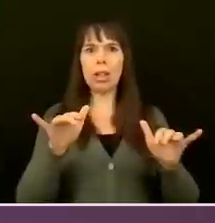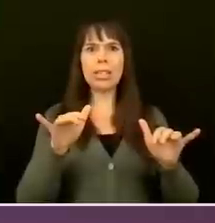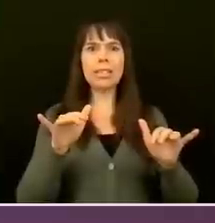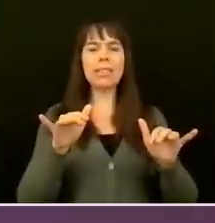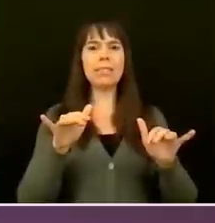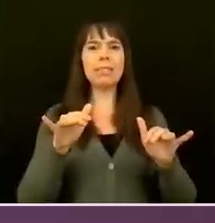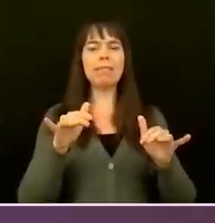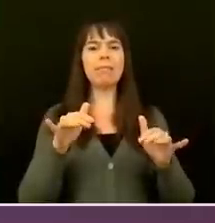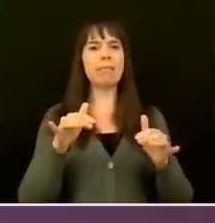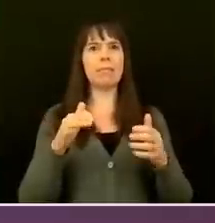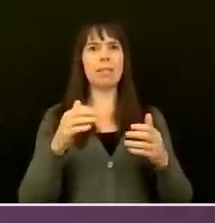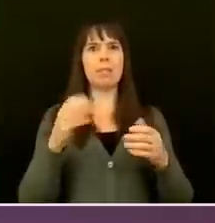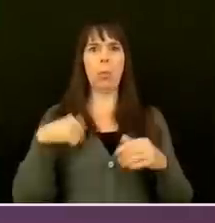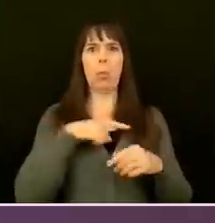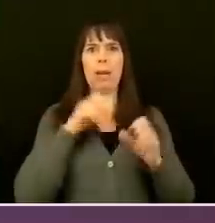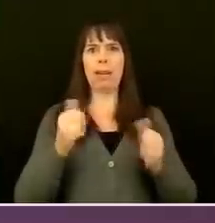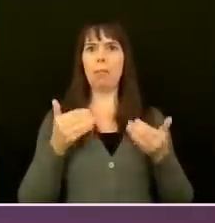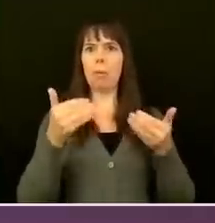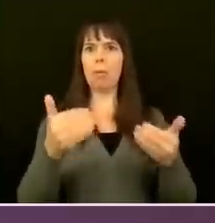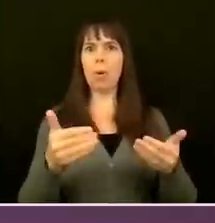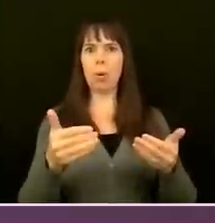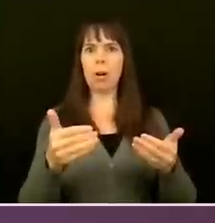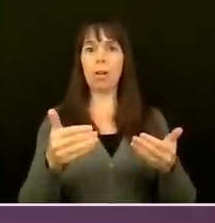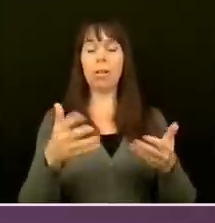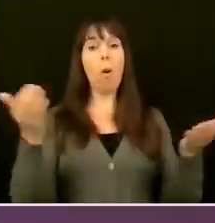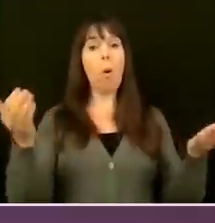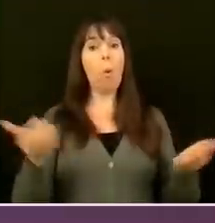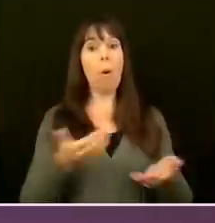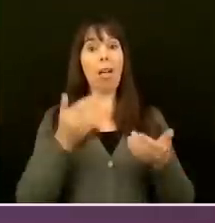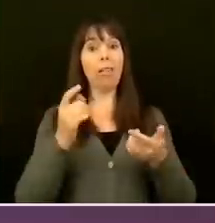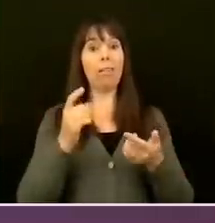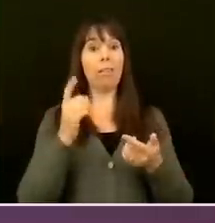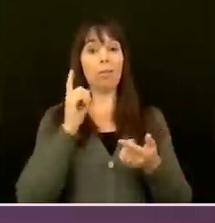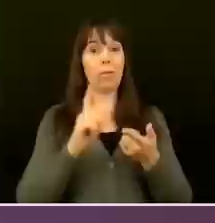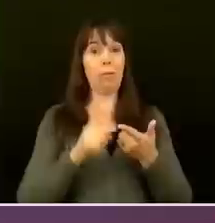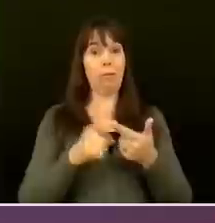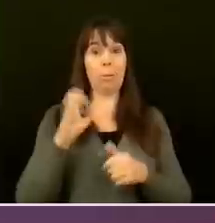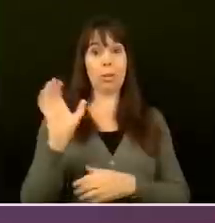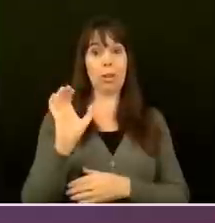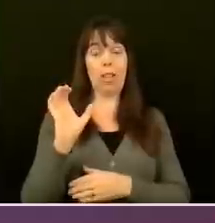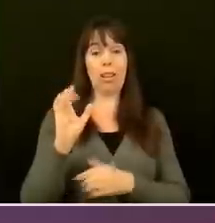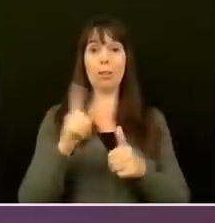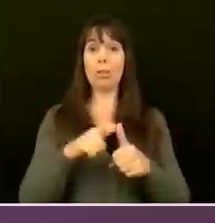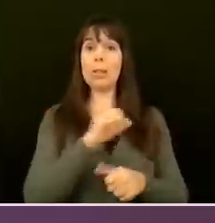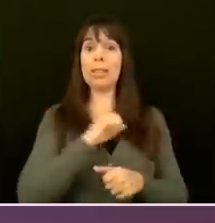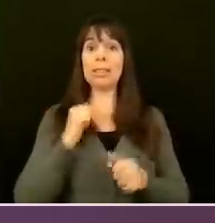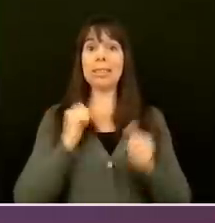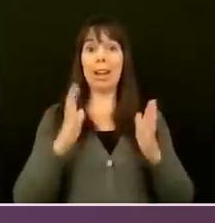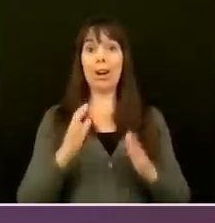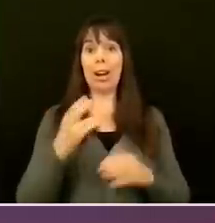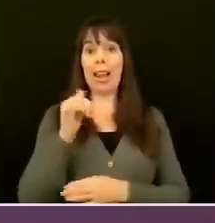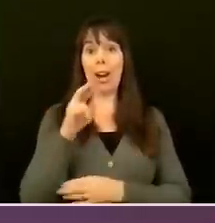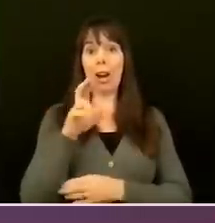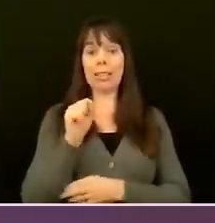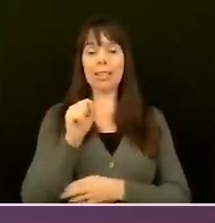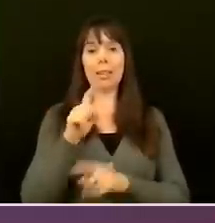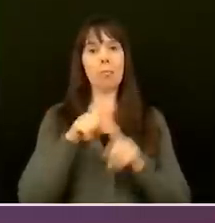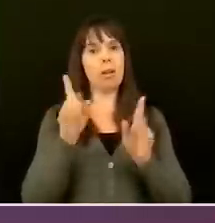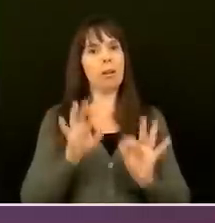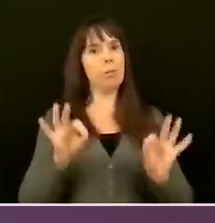and moves us forward. So welcome to from Charlotte to Senator Harris. But more